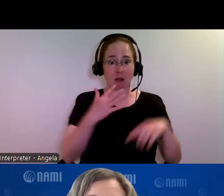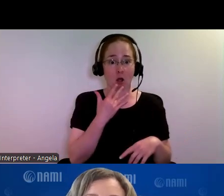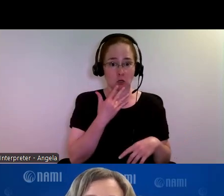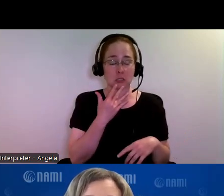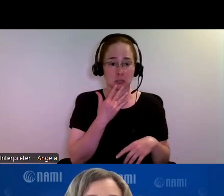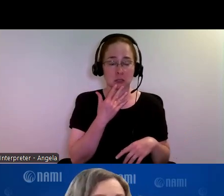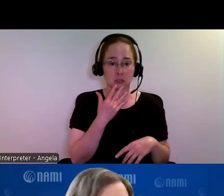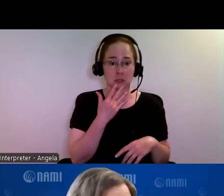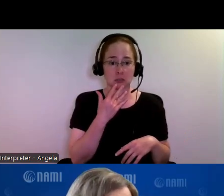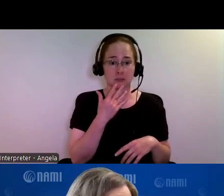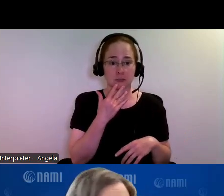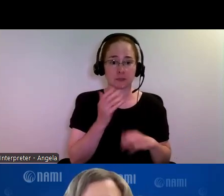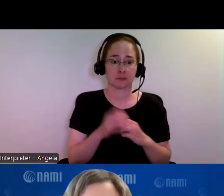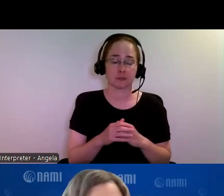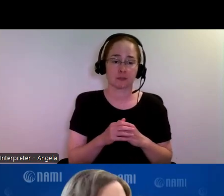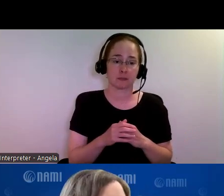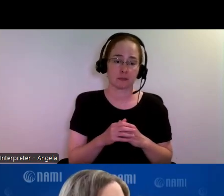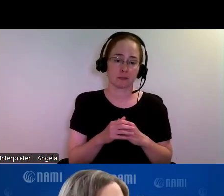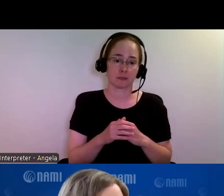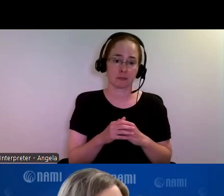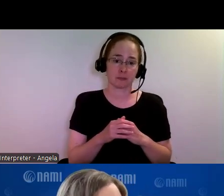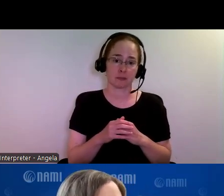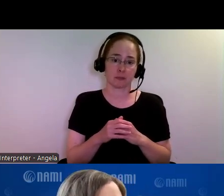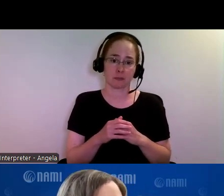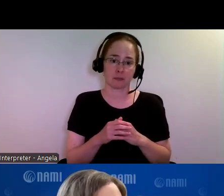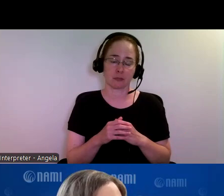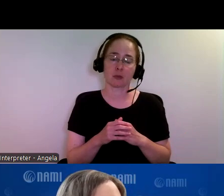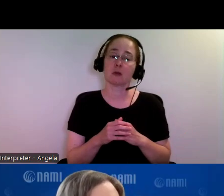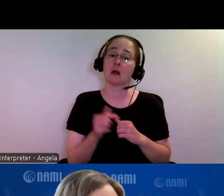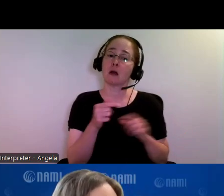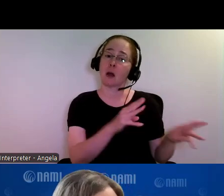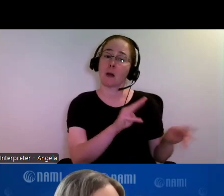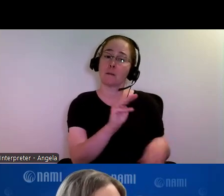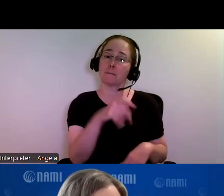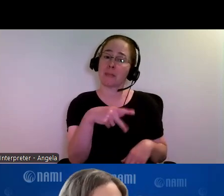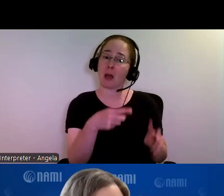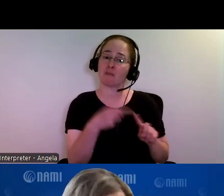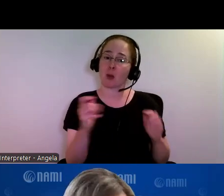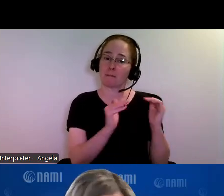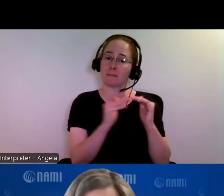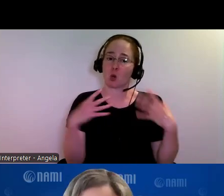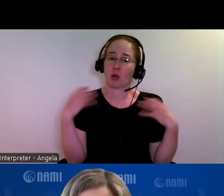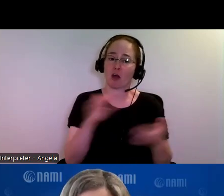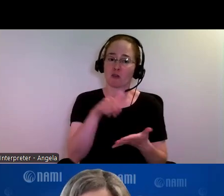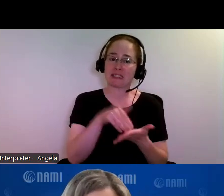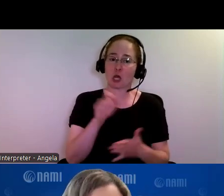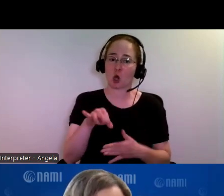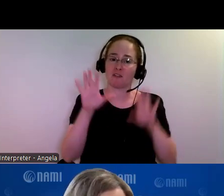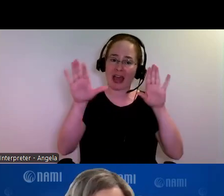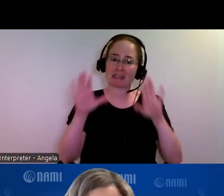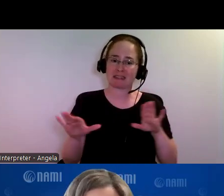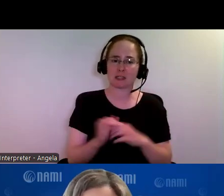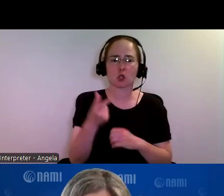colors. Thankfully, and the source of this map is the Peer Recovery Center of Excellence, which was a grant